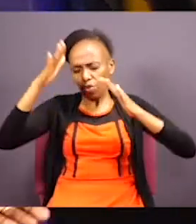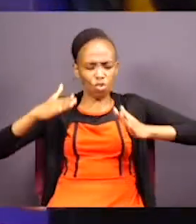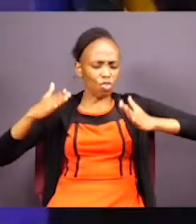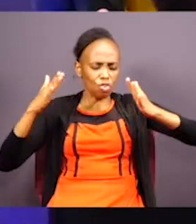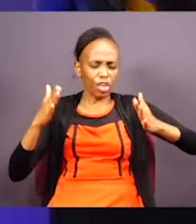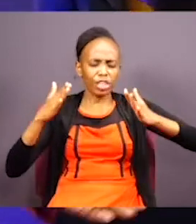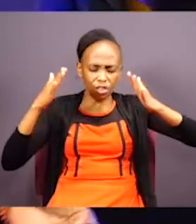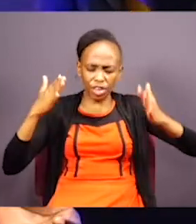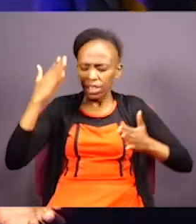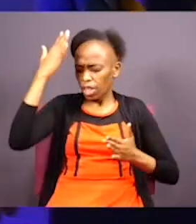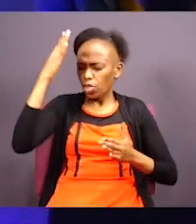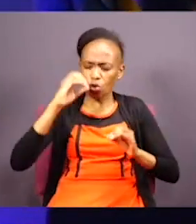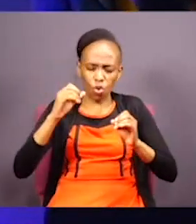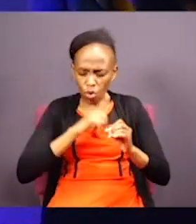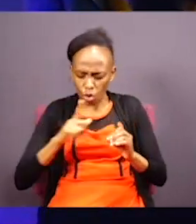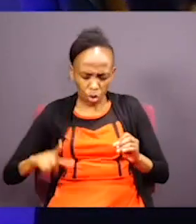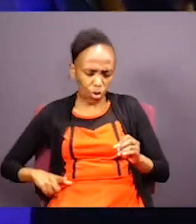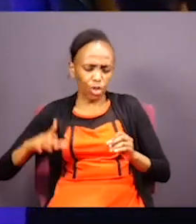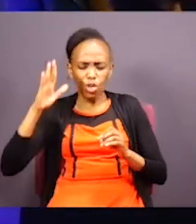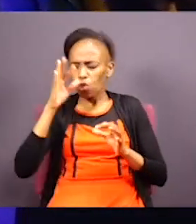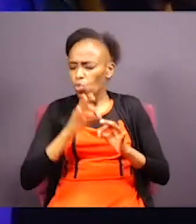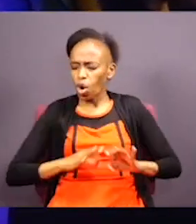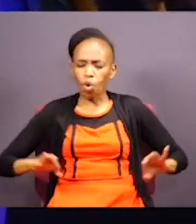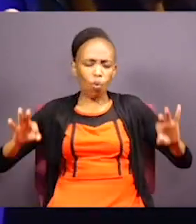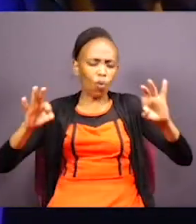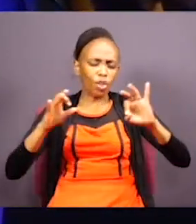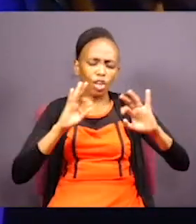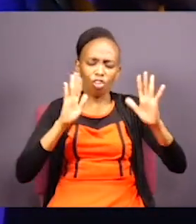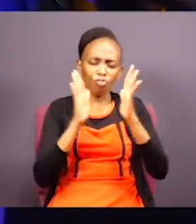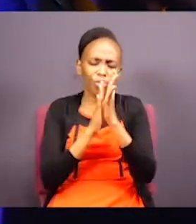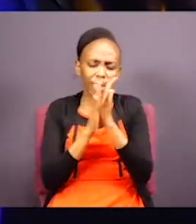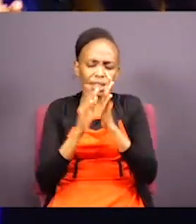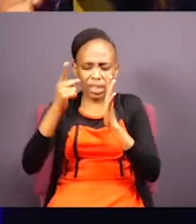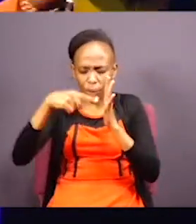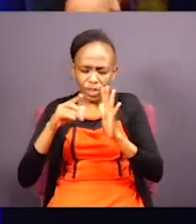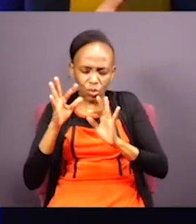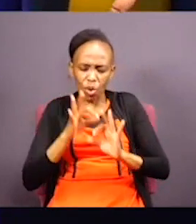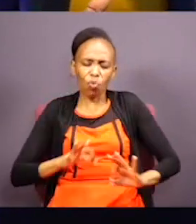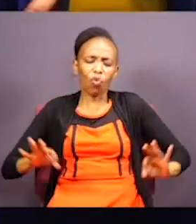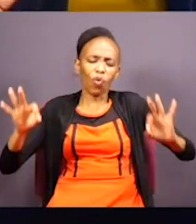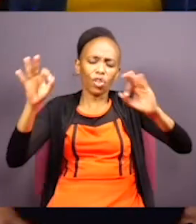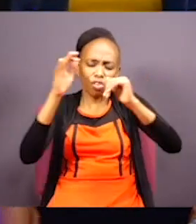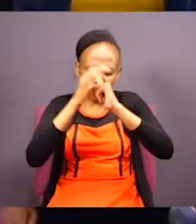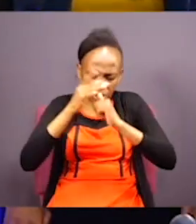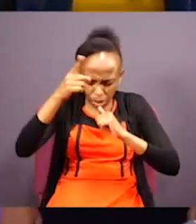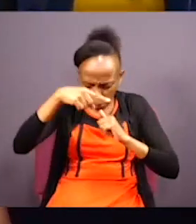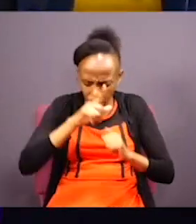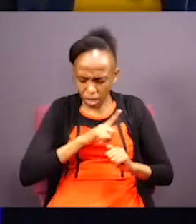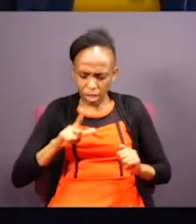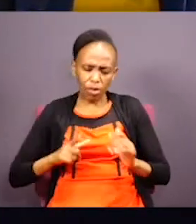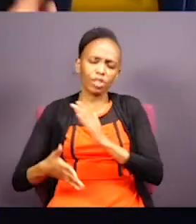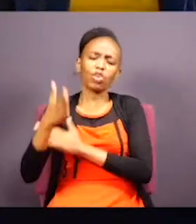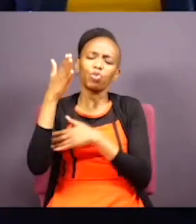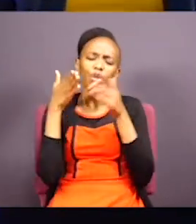Great are you, O Lord. You are worthy of our praise. You are worthy of our worship. Lord God, we are here